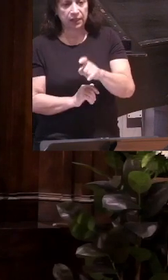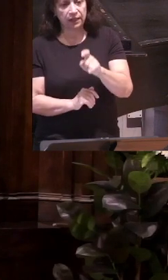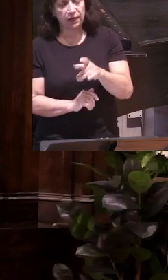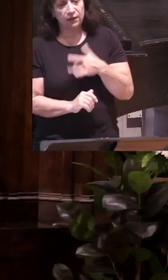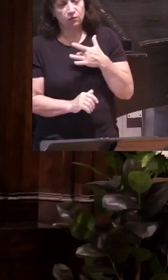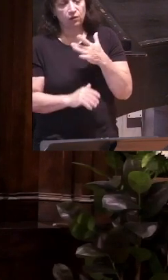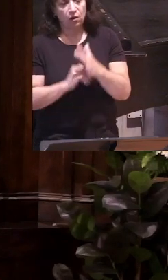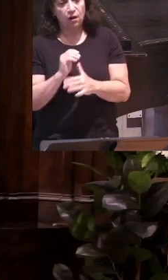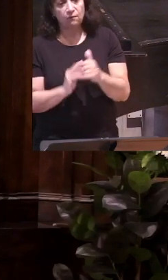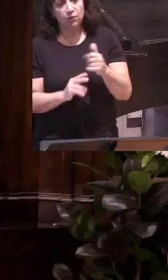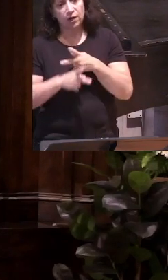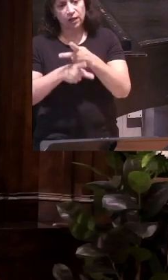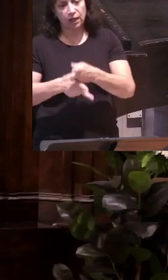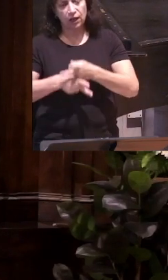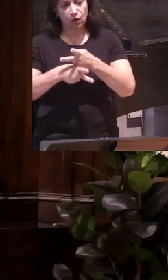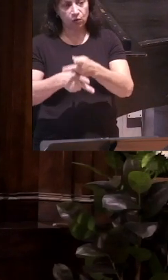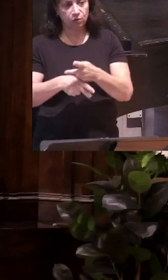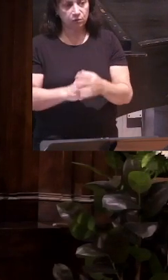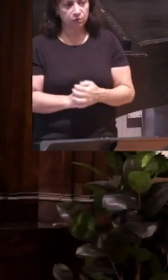comfort and care.